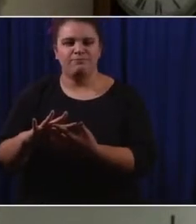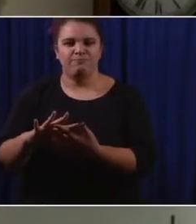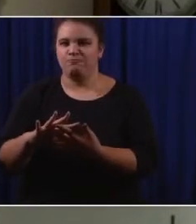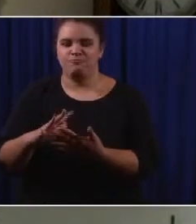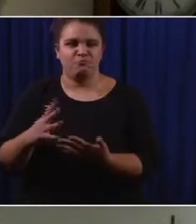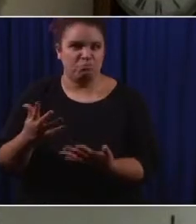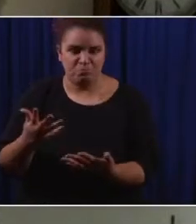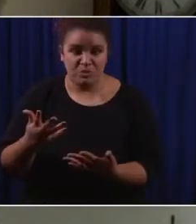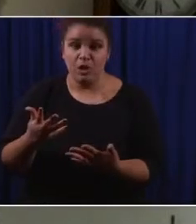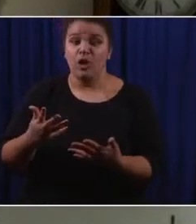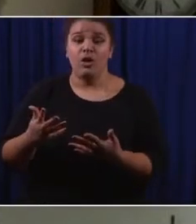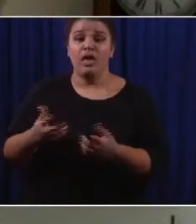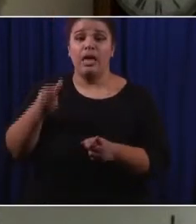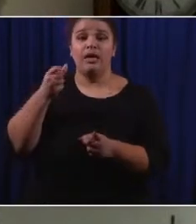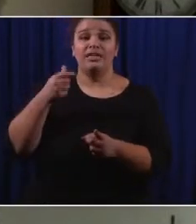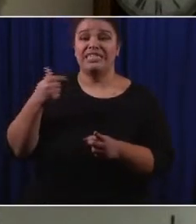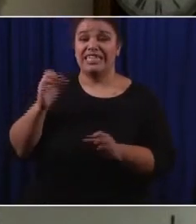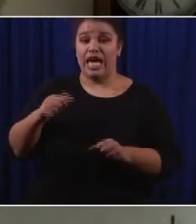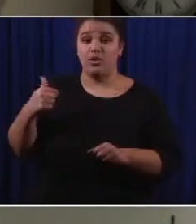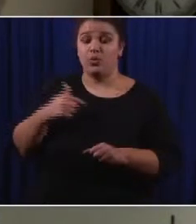or a decision we can make.